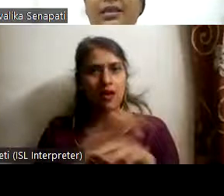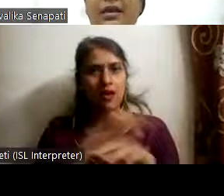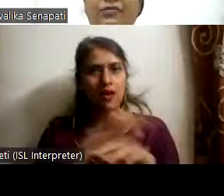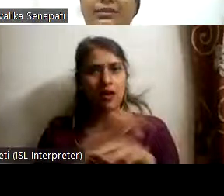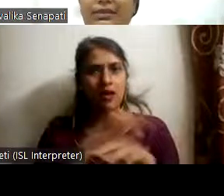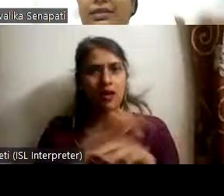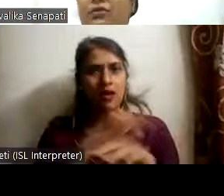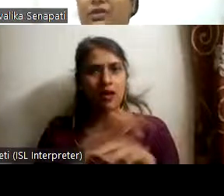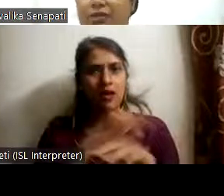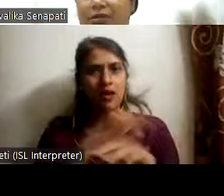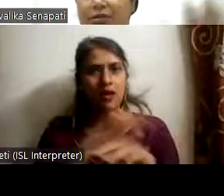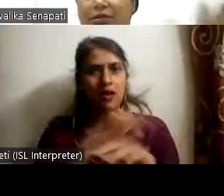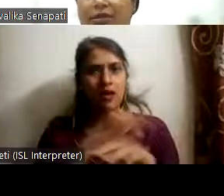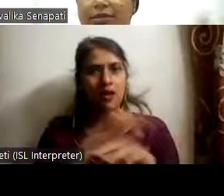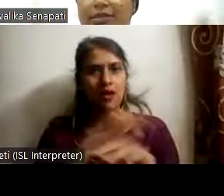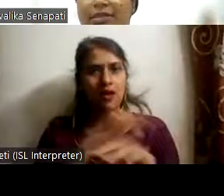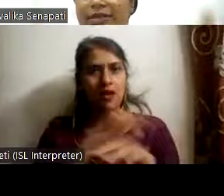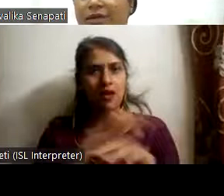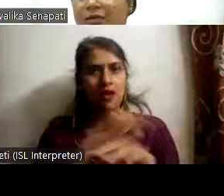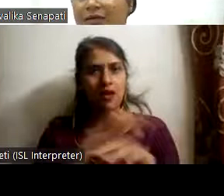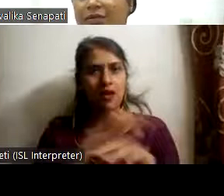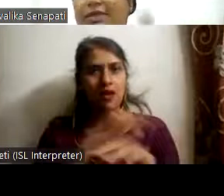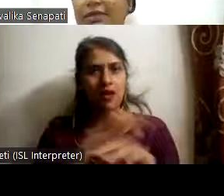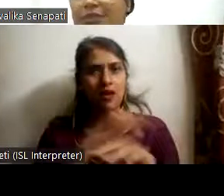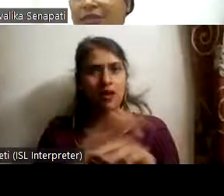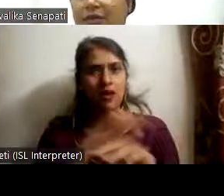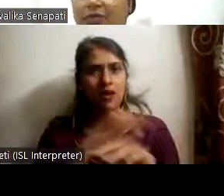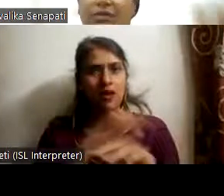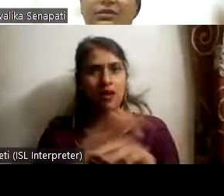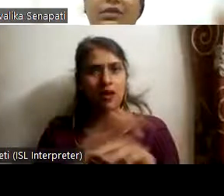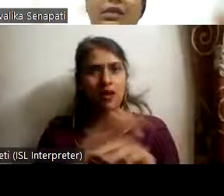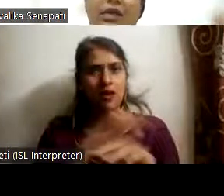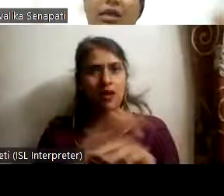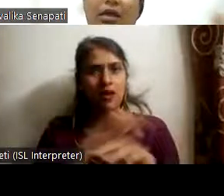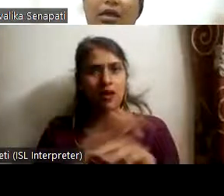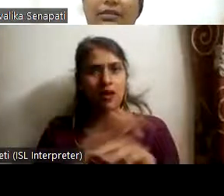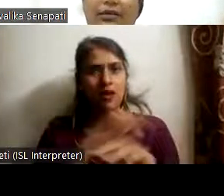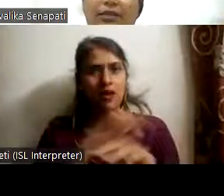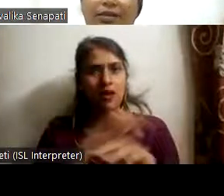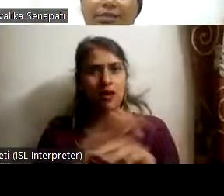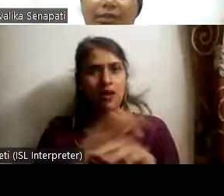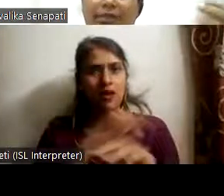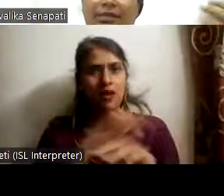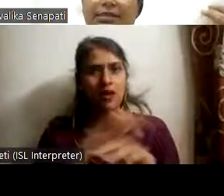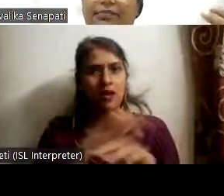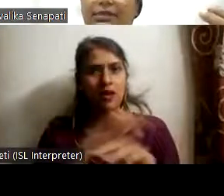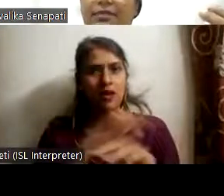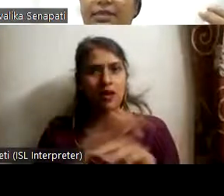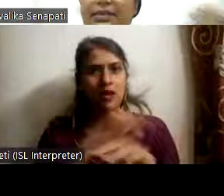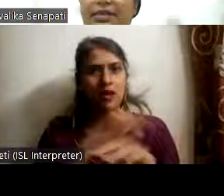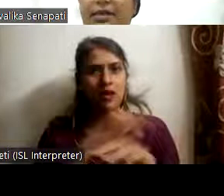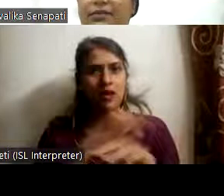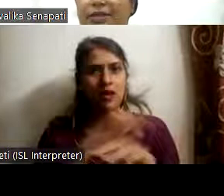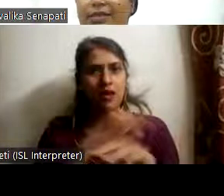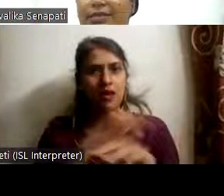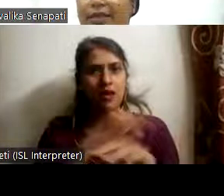And here we see the counters. These are the ticket counters. These are the admission counters. One is the interstate bus